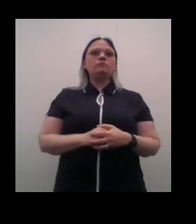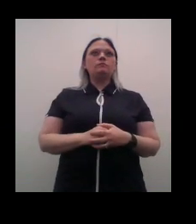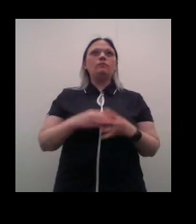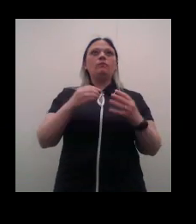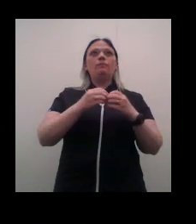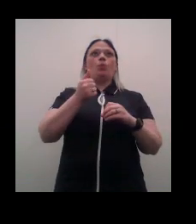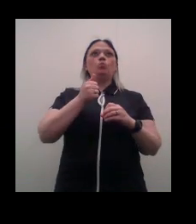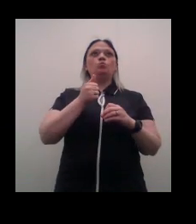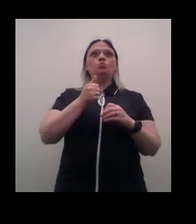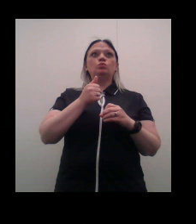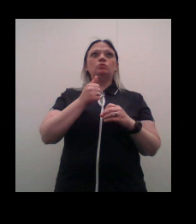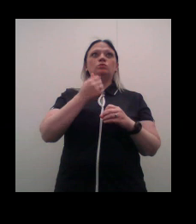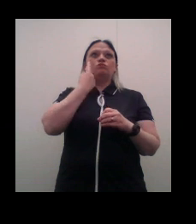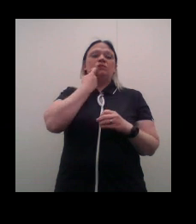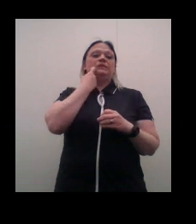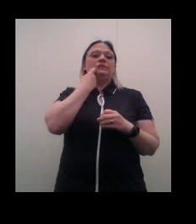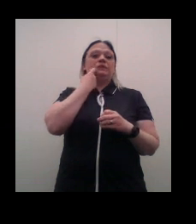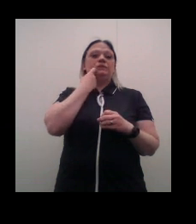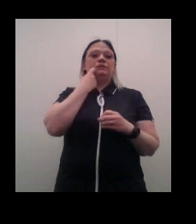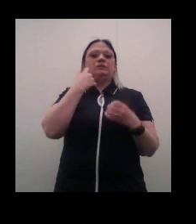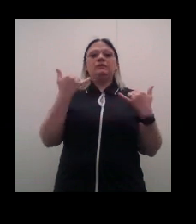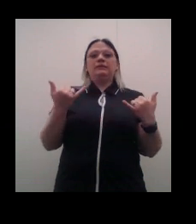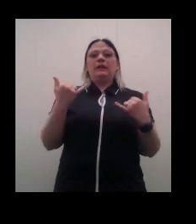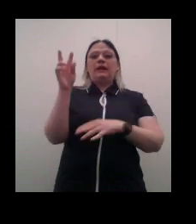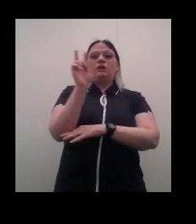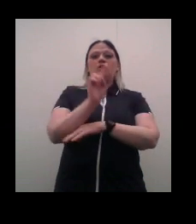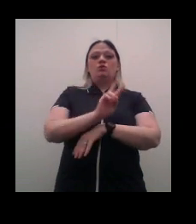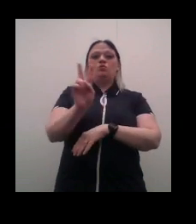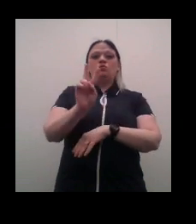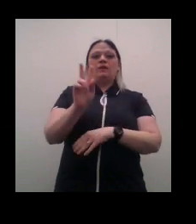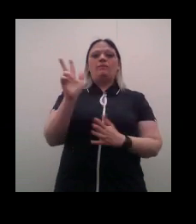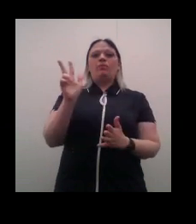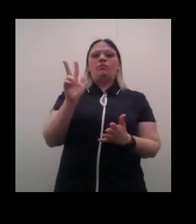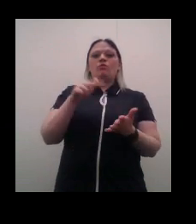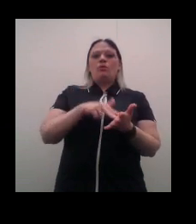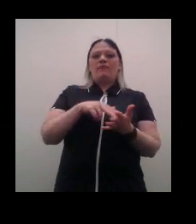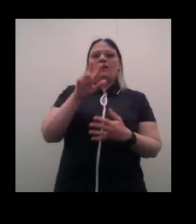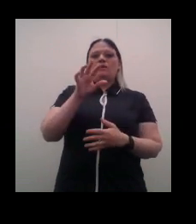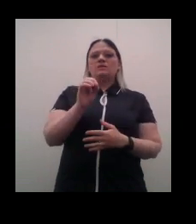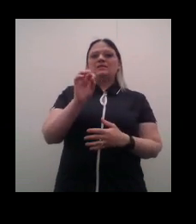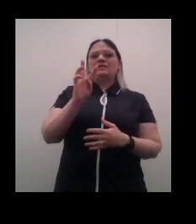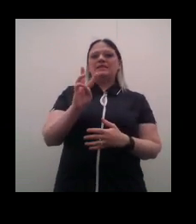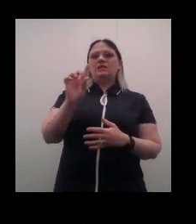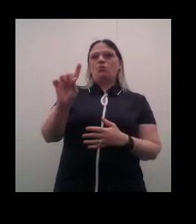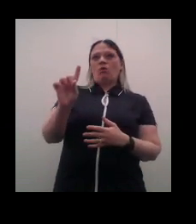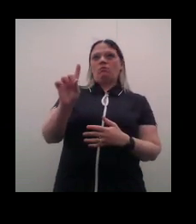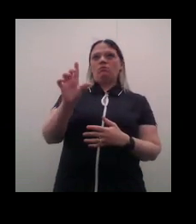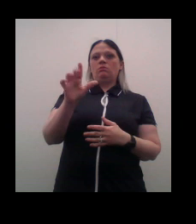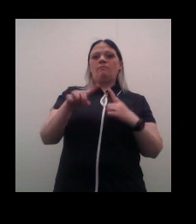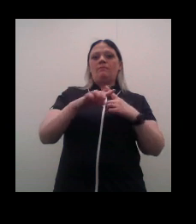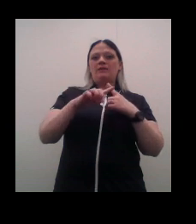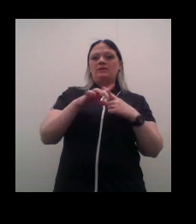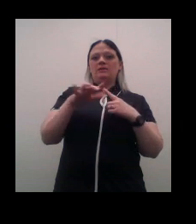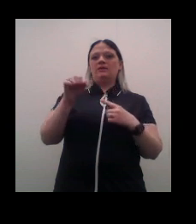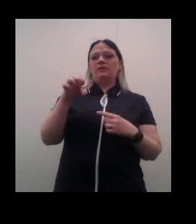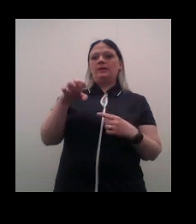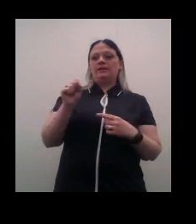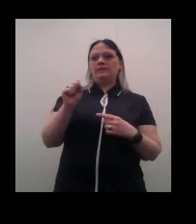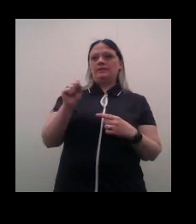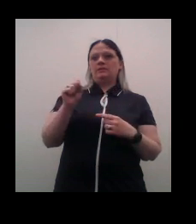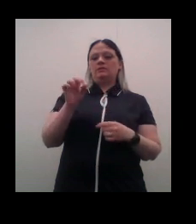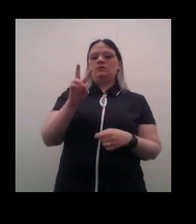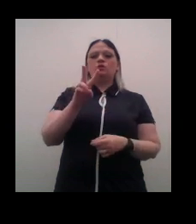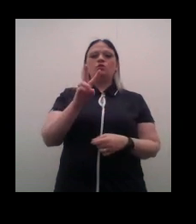cases, as of 2 p.m. today, there were 3,061 positive cases across all Erie County. 207 people